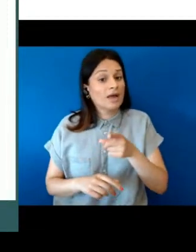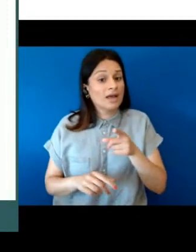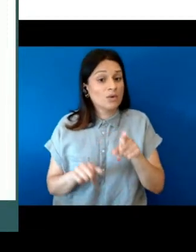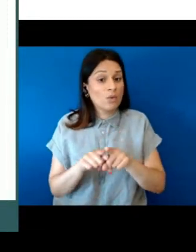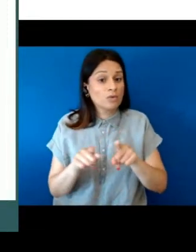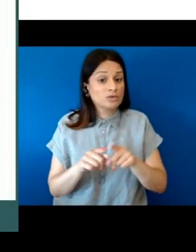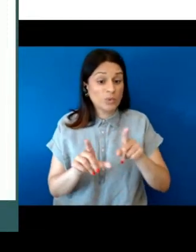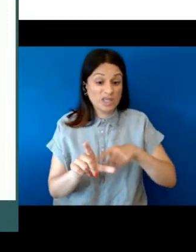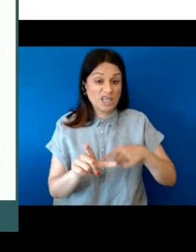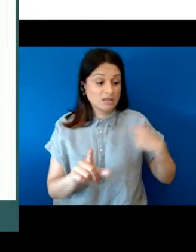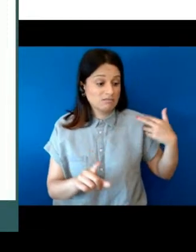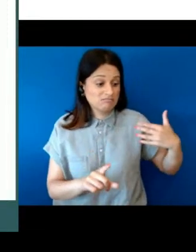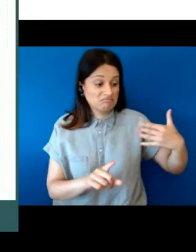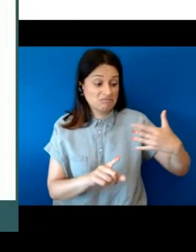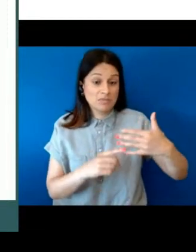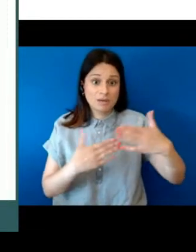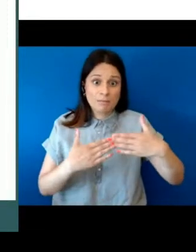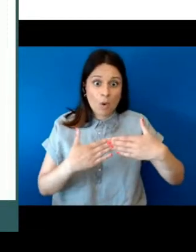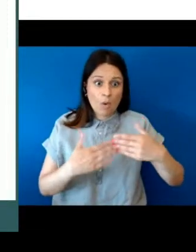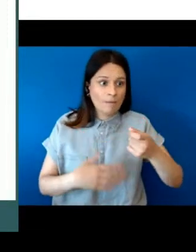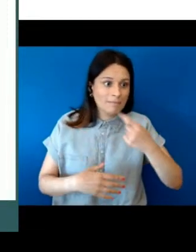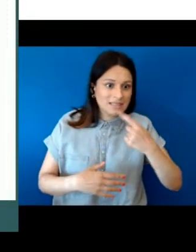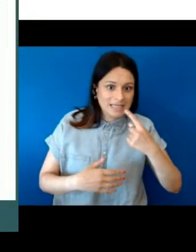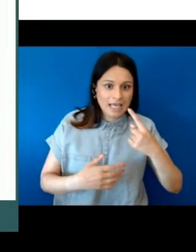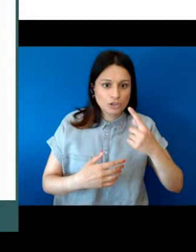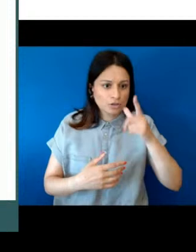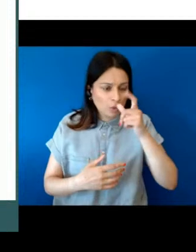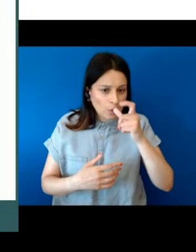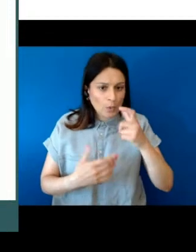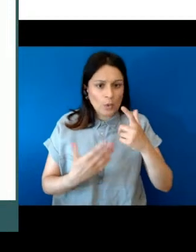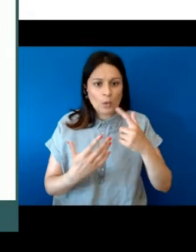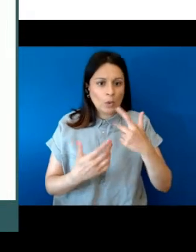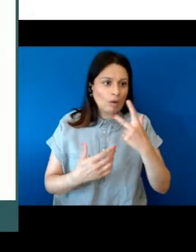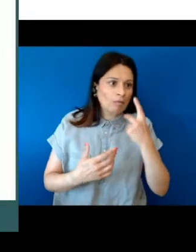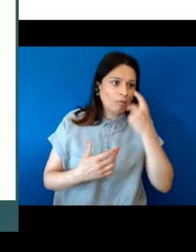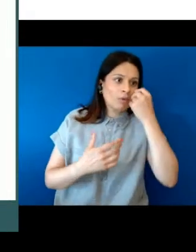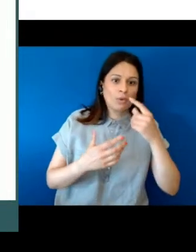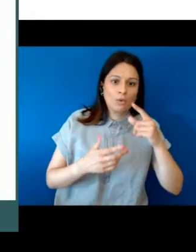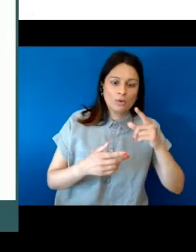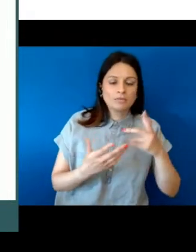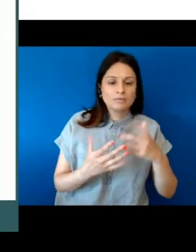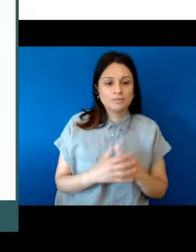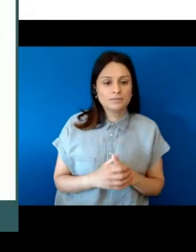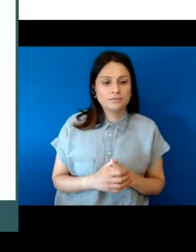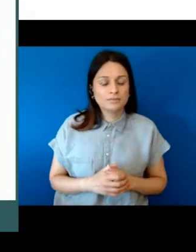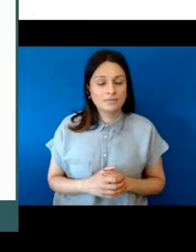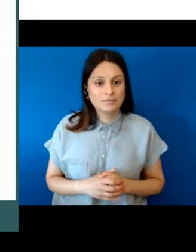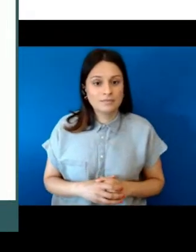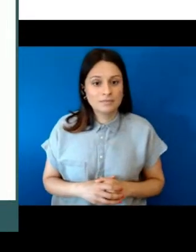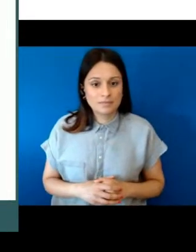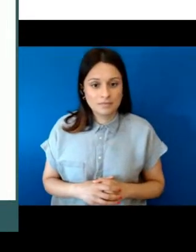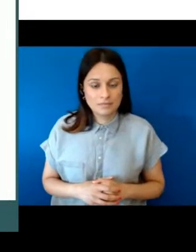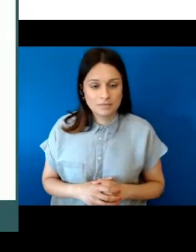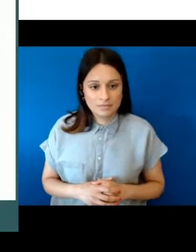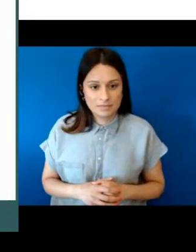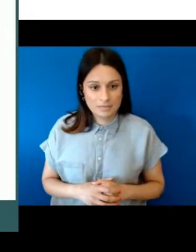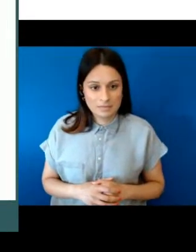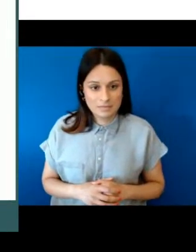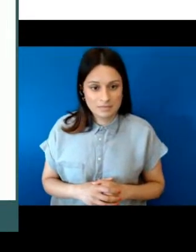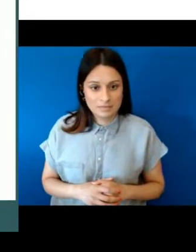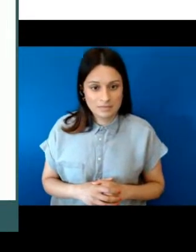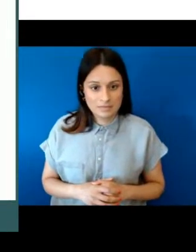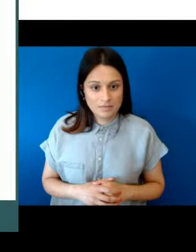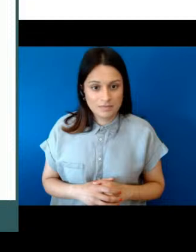and more medication to try and reduce that those symptoms. So if they do discover they're allergic to